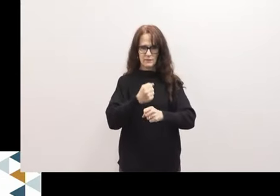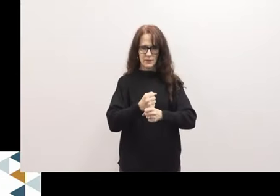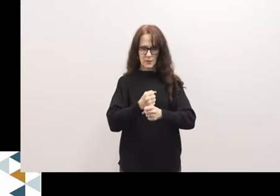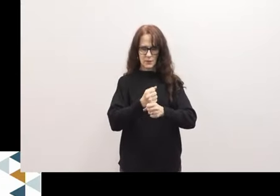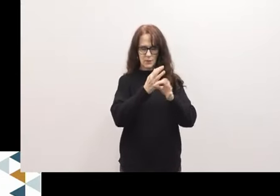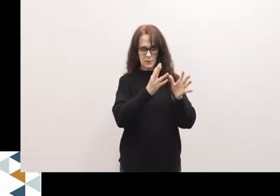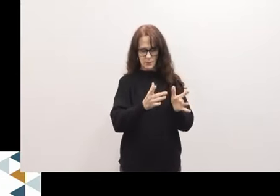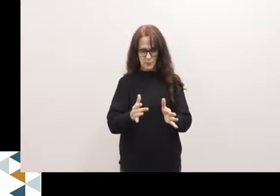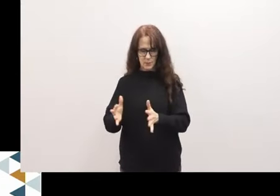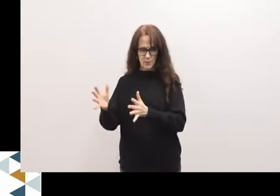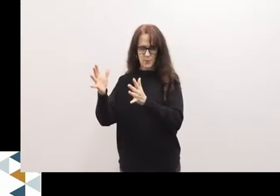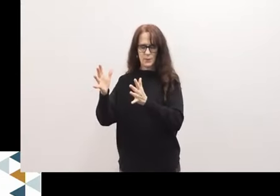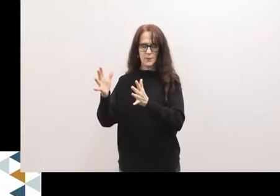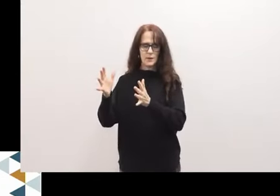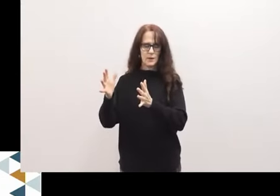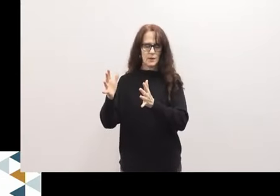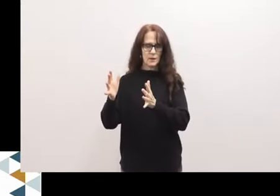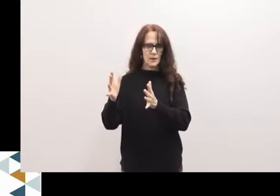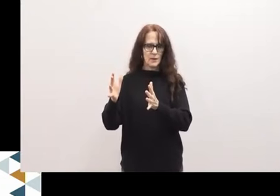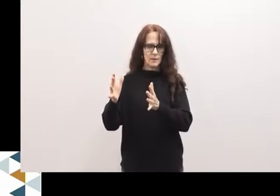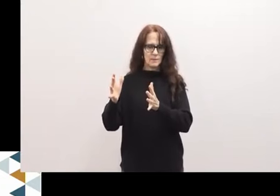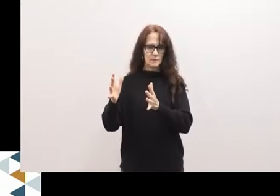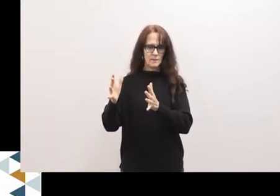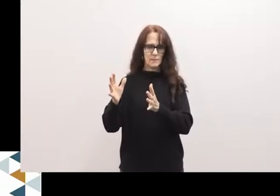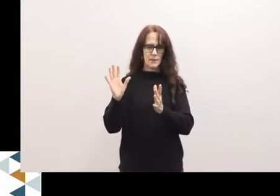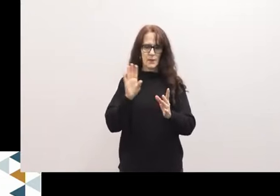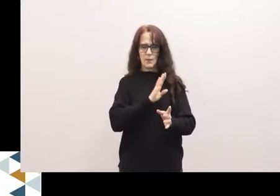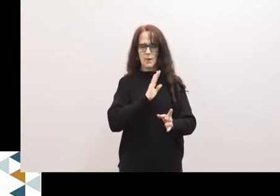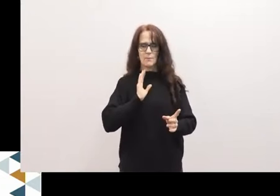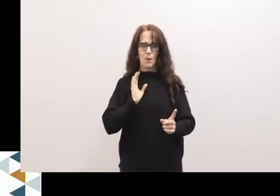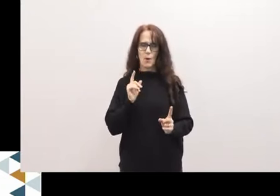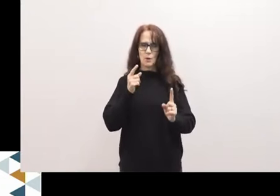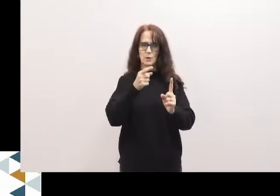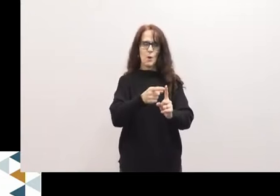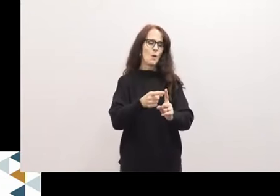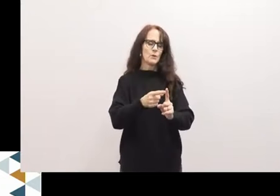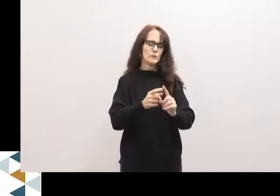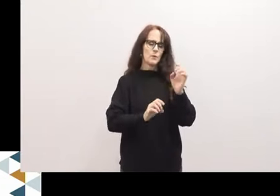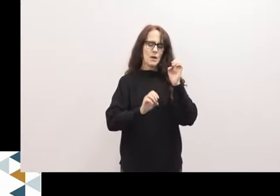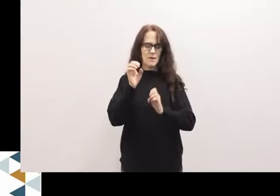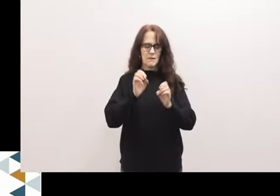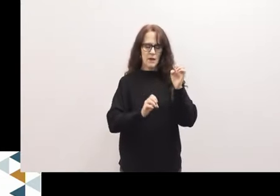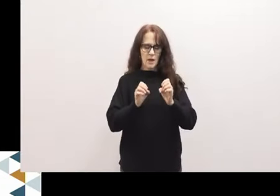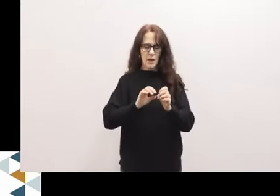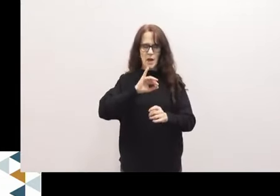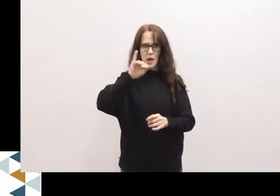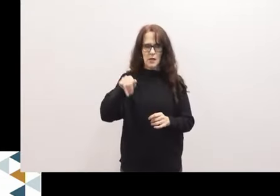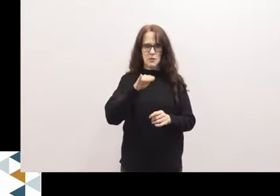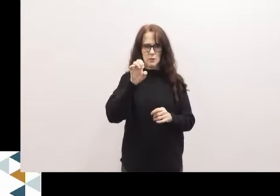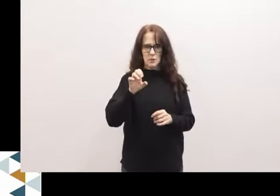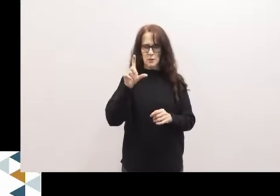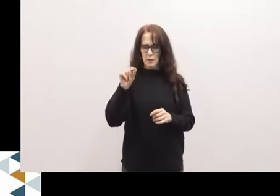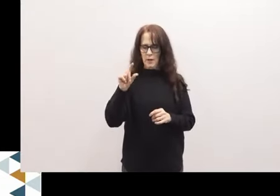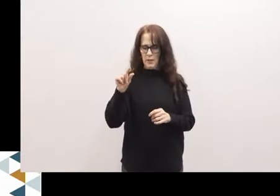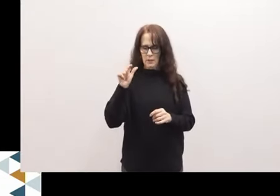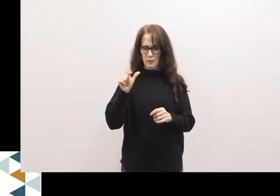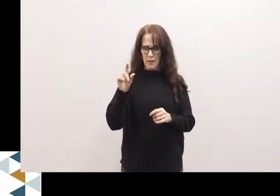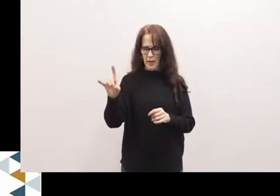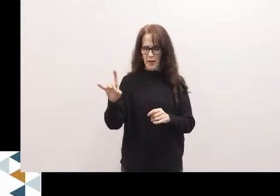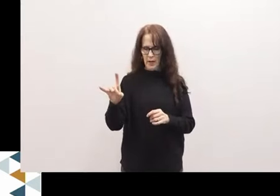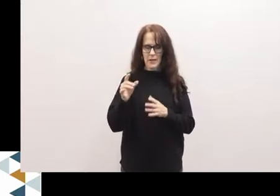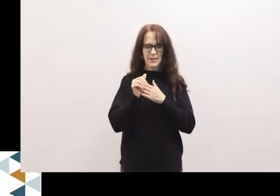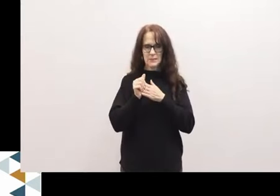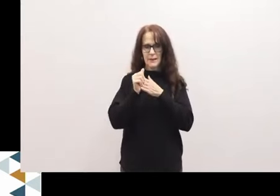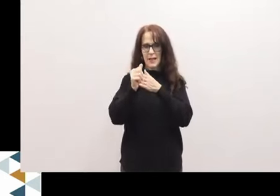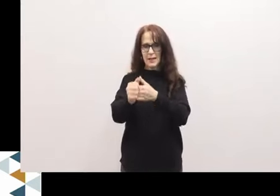the five years leading up to the board goals that we'll evaluate in June of 2028. But we need some